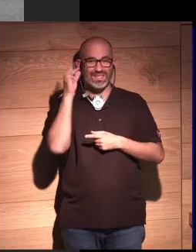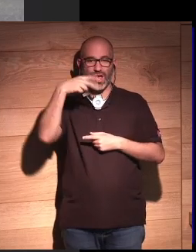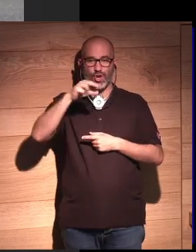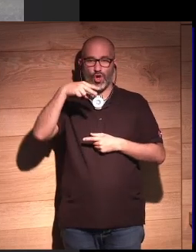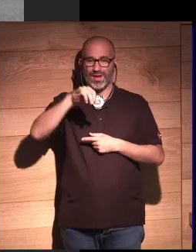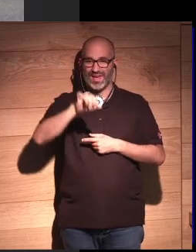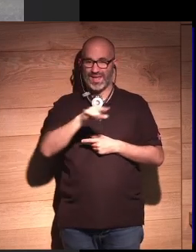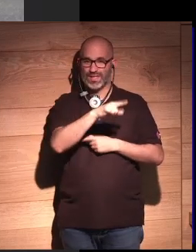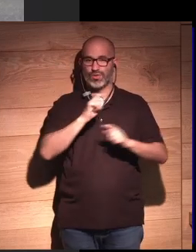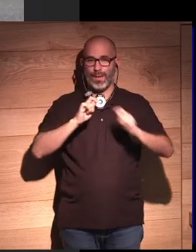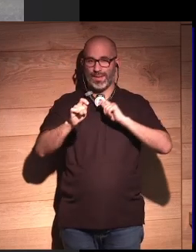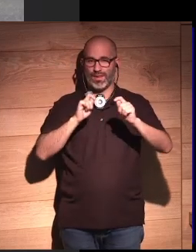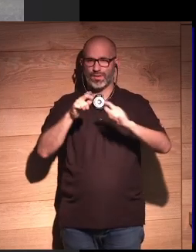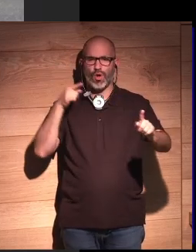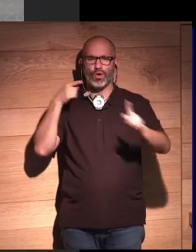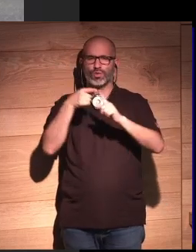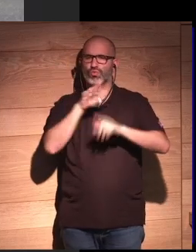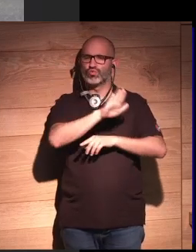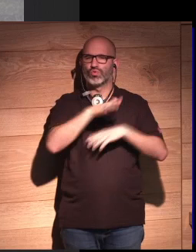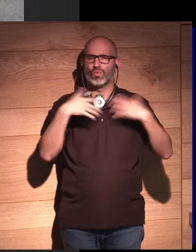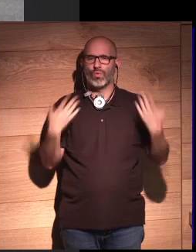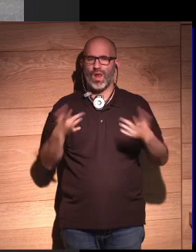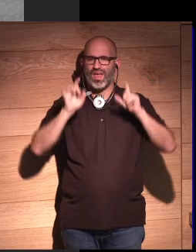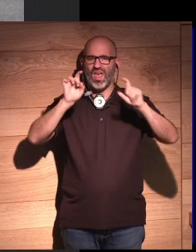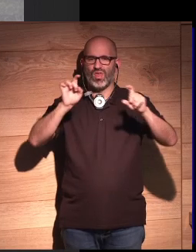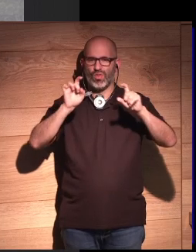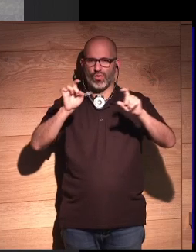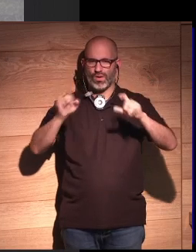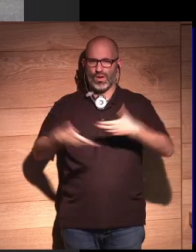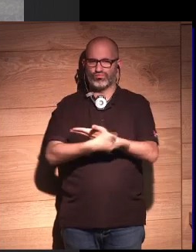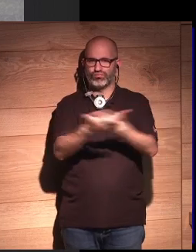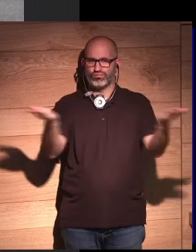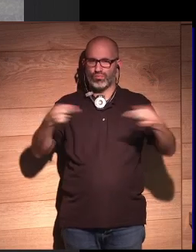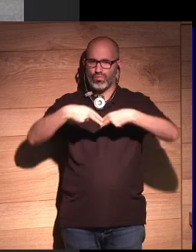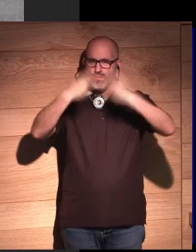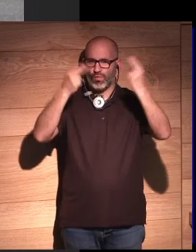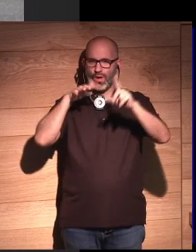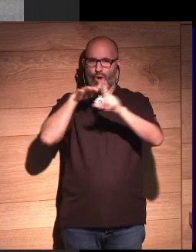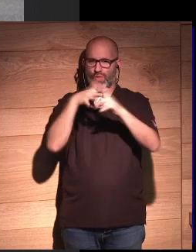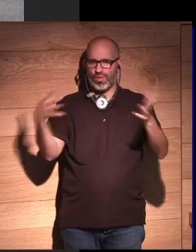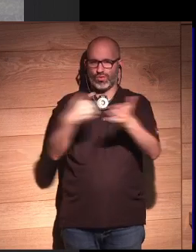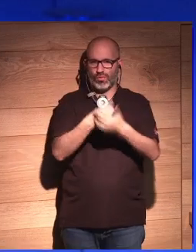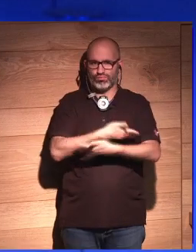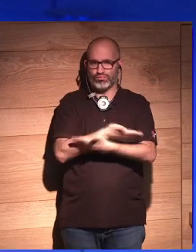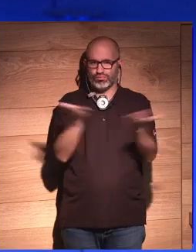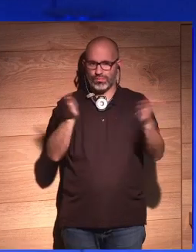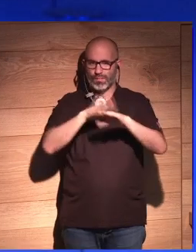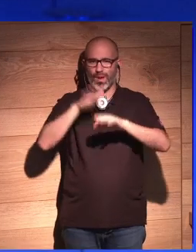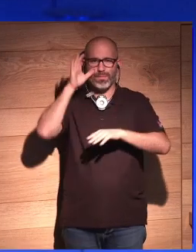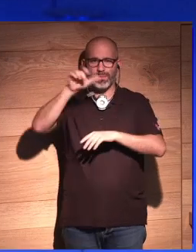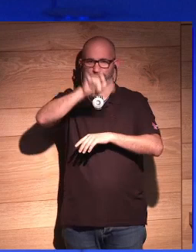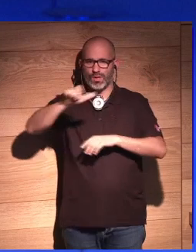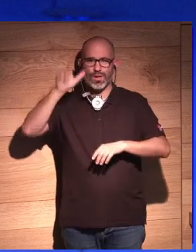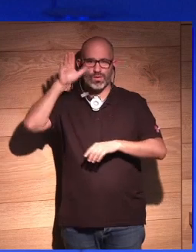mission as a journalist is to educate the voting public, but this took a long time to get in and out, and she was like, I don't know, Shari, it's a good question, but